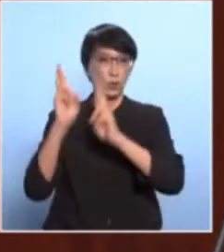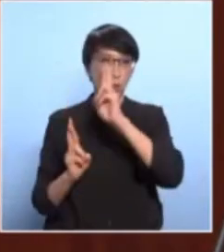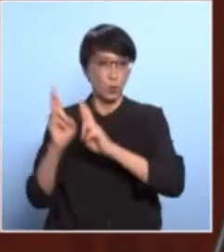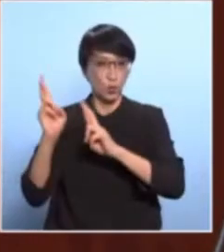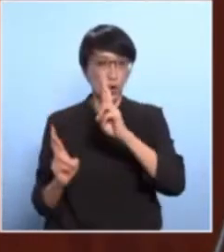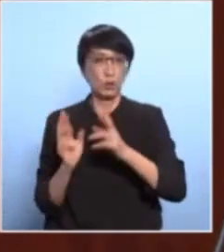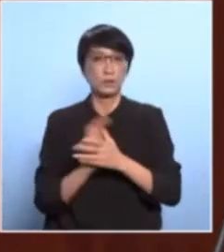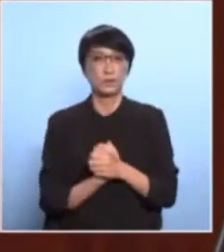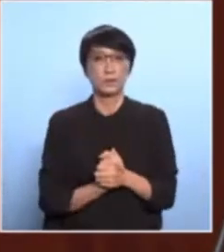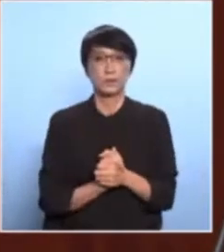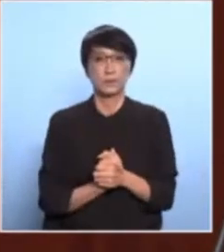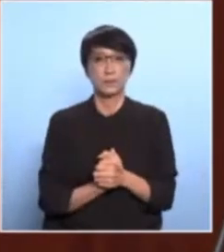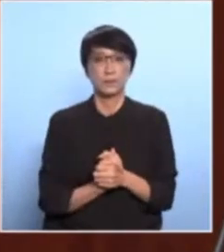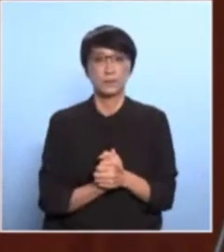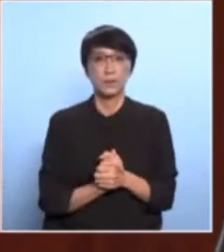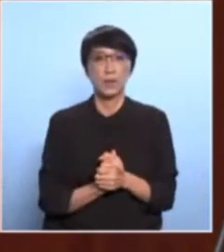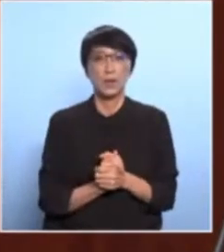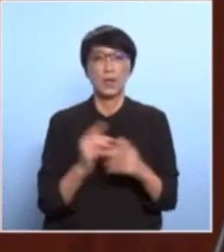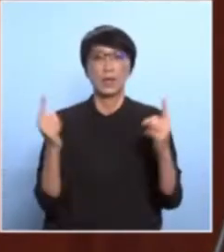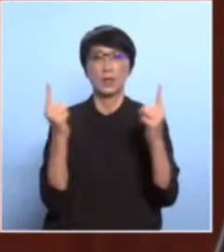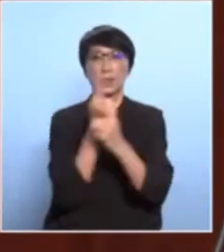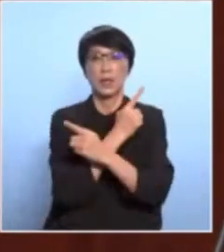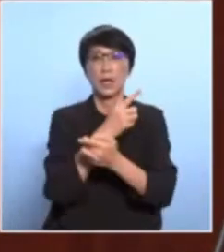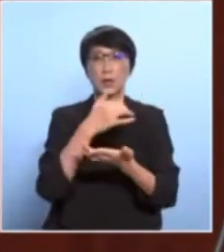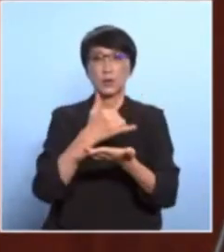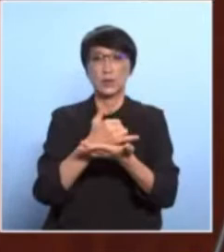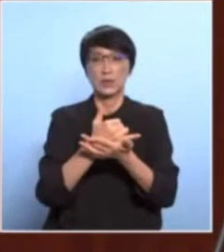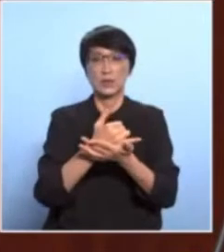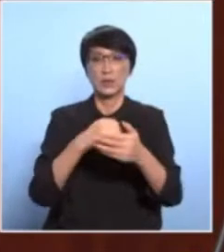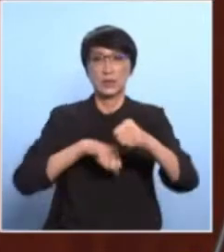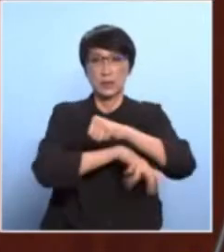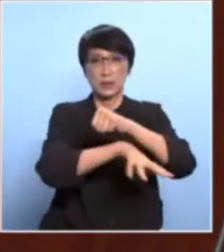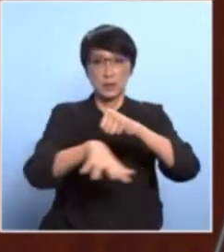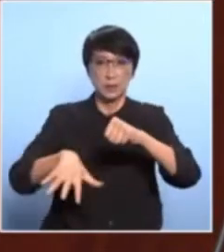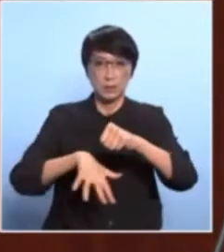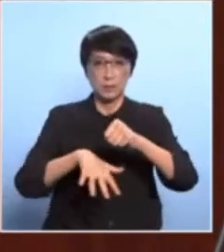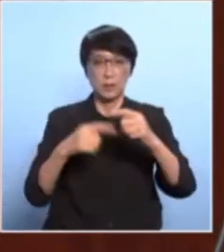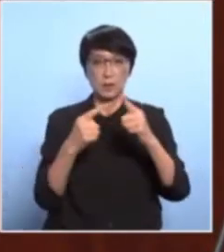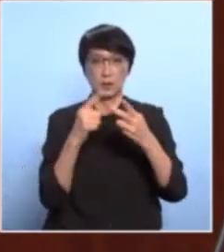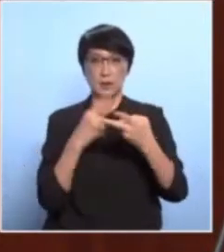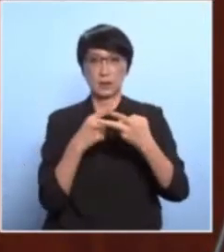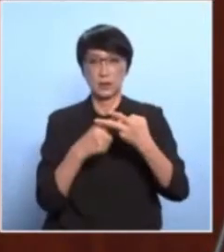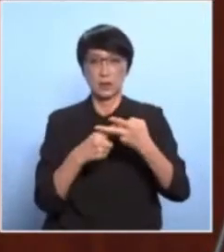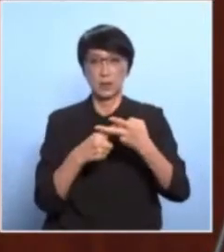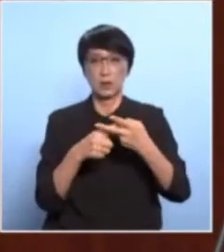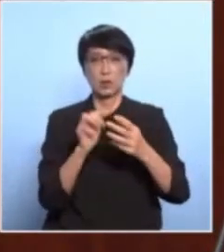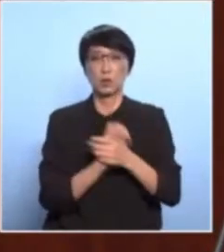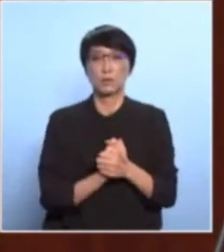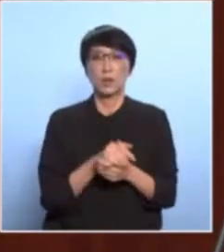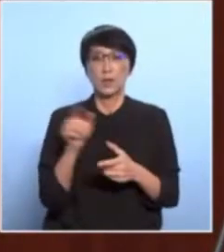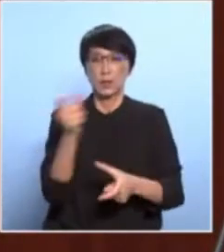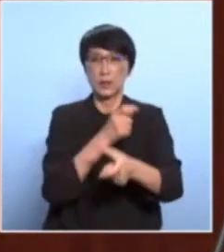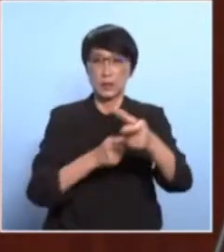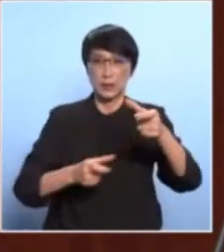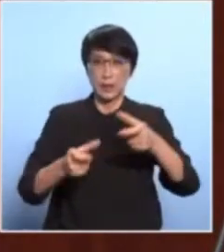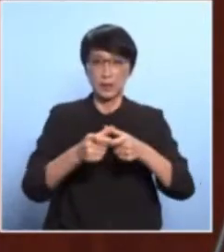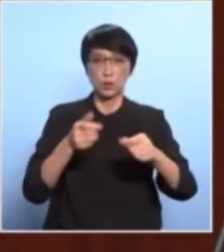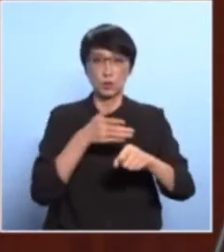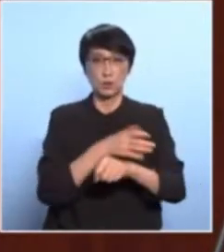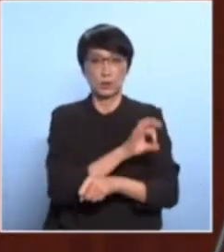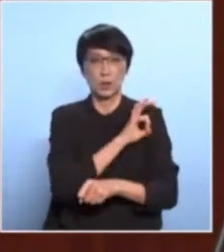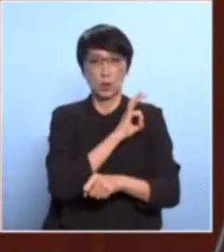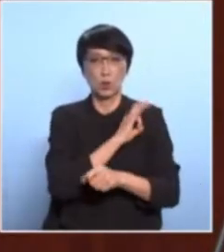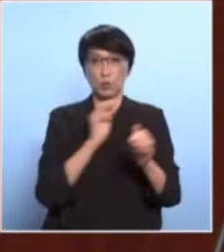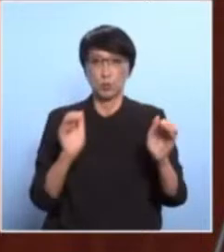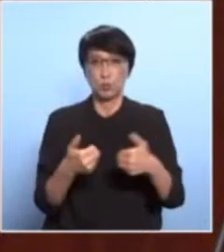projects, including the Northern Metropolis and the Khao Yi Chau Artificial Islands. The projects will bring about substantial